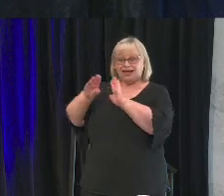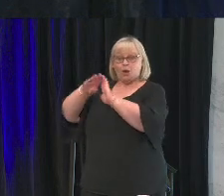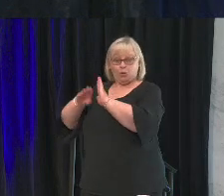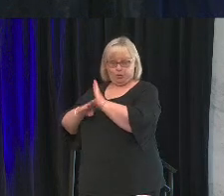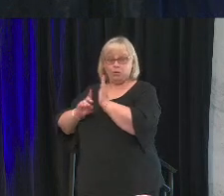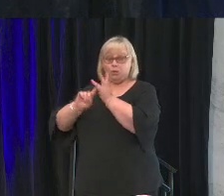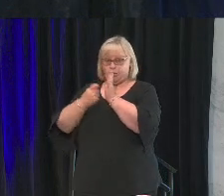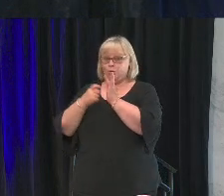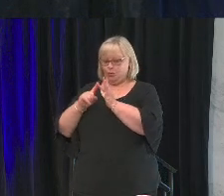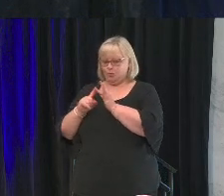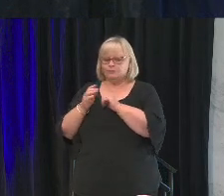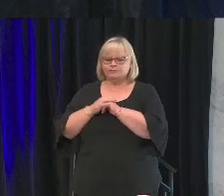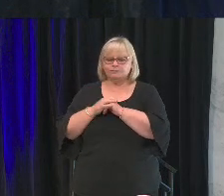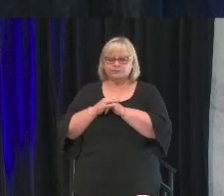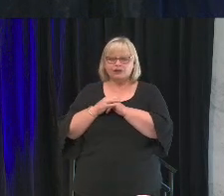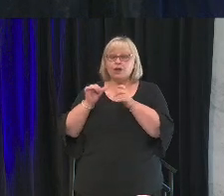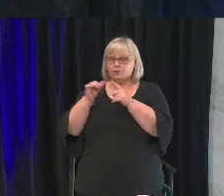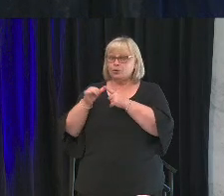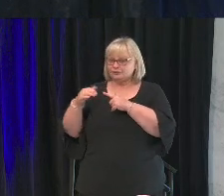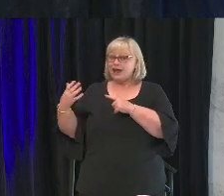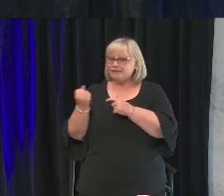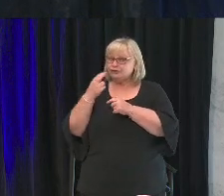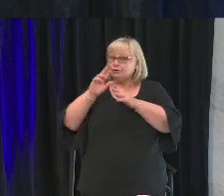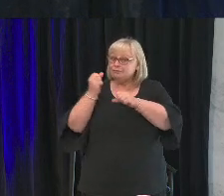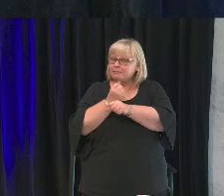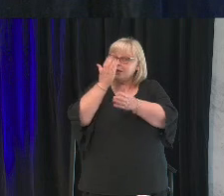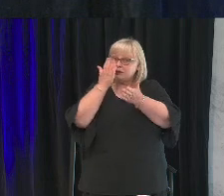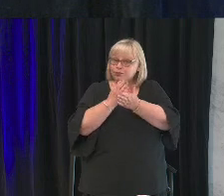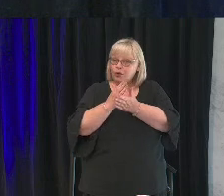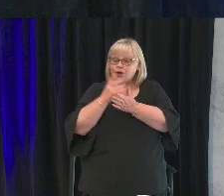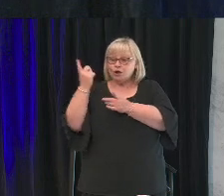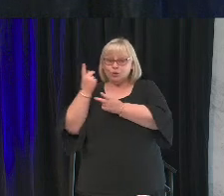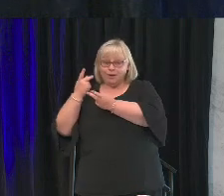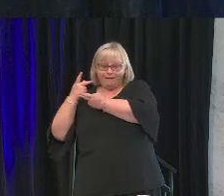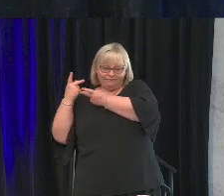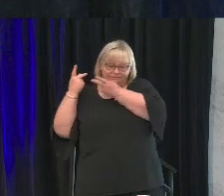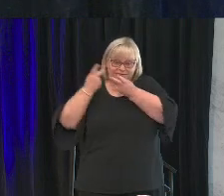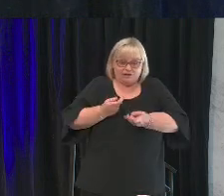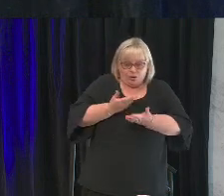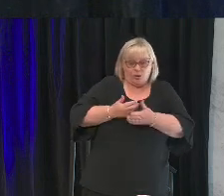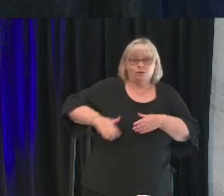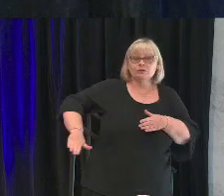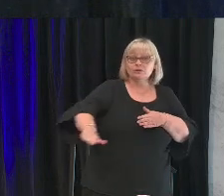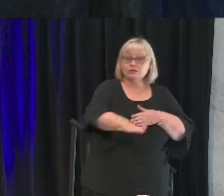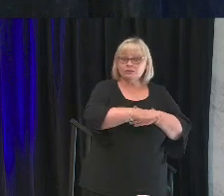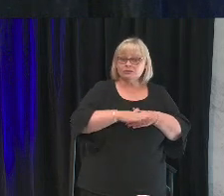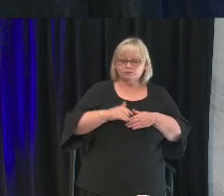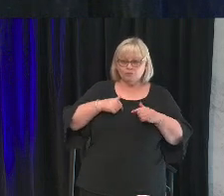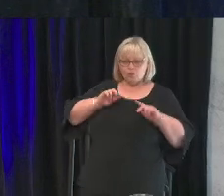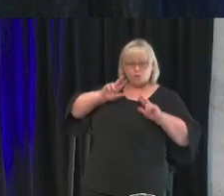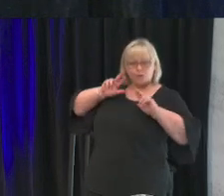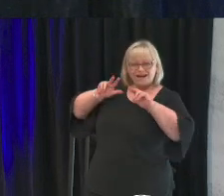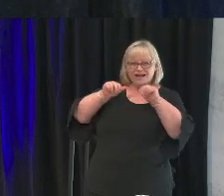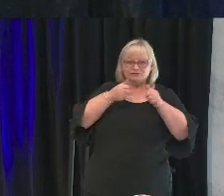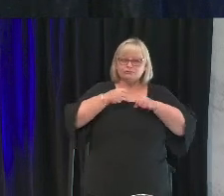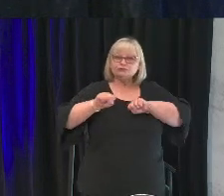law, we also must make sure that visitors to our country are cared for and protected